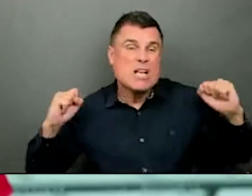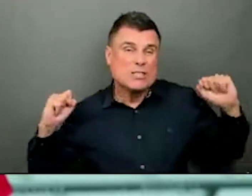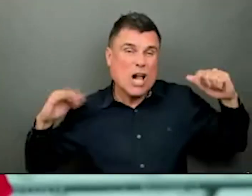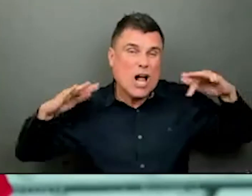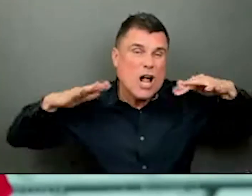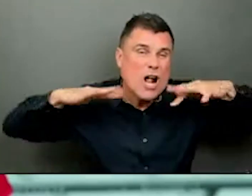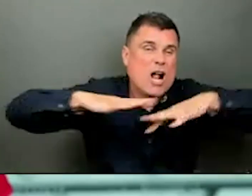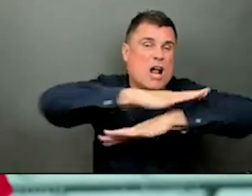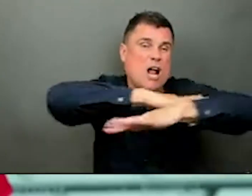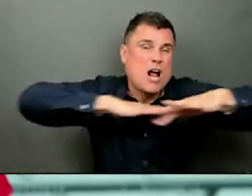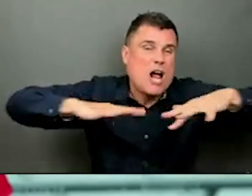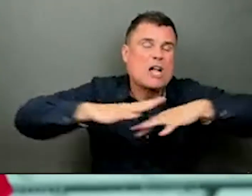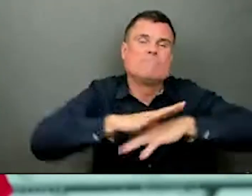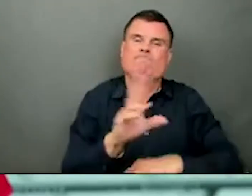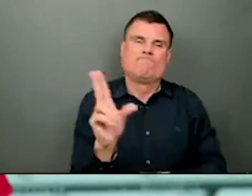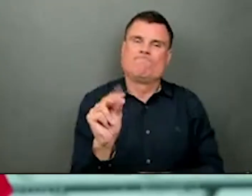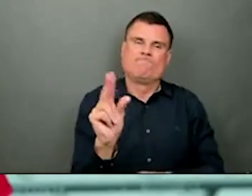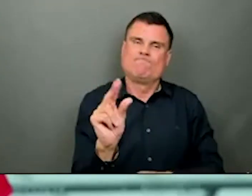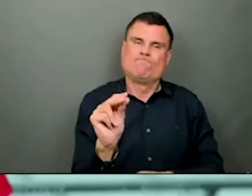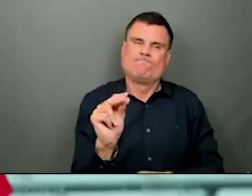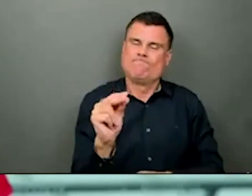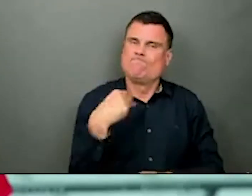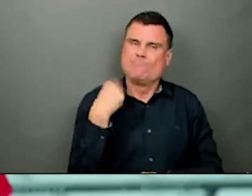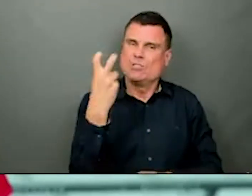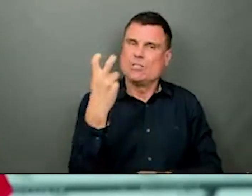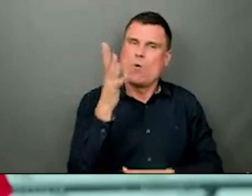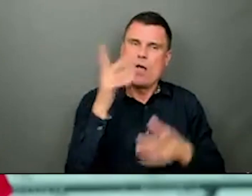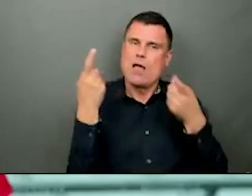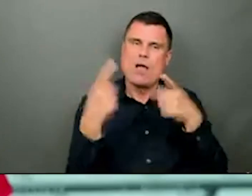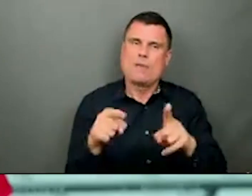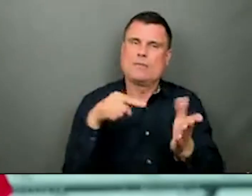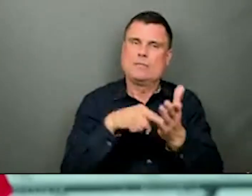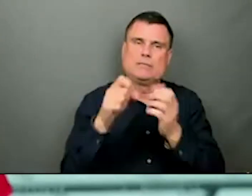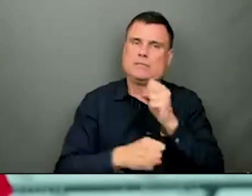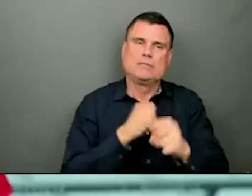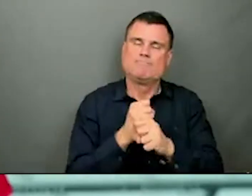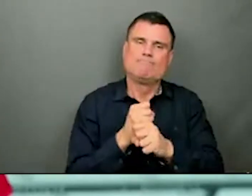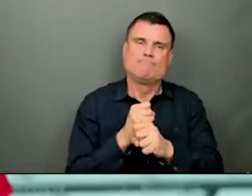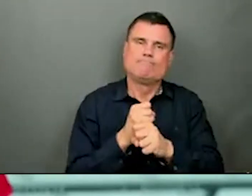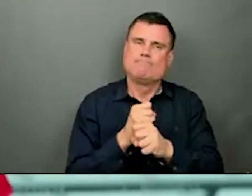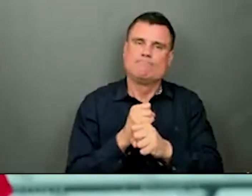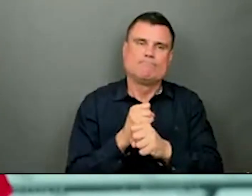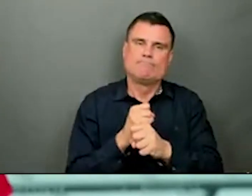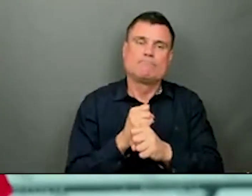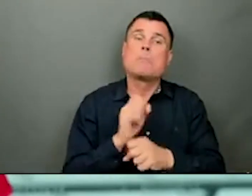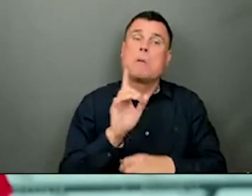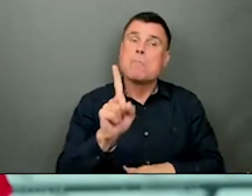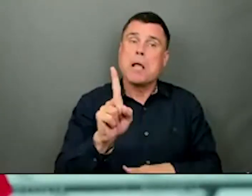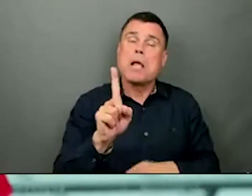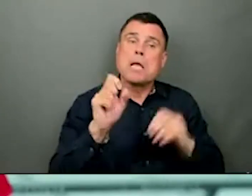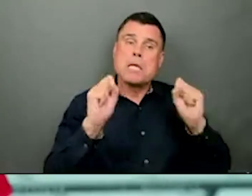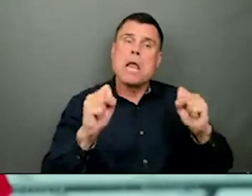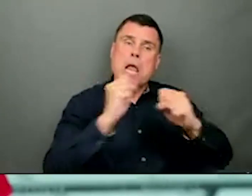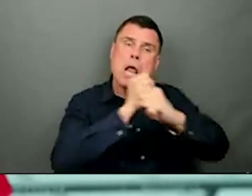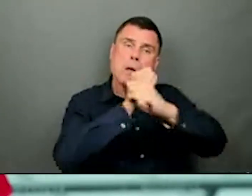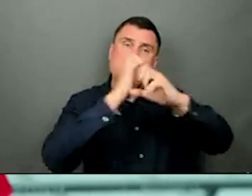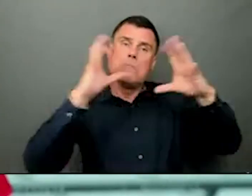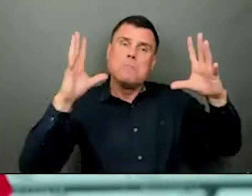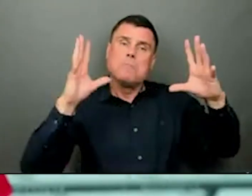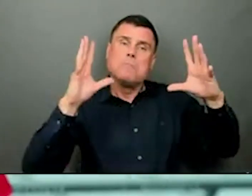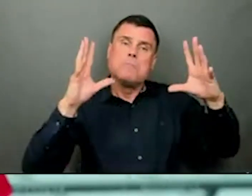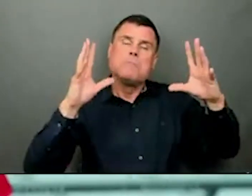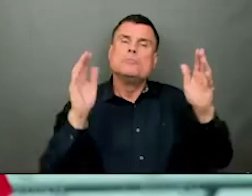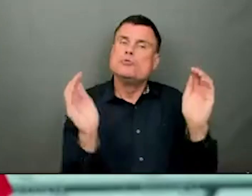next year. But I can see many situations where we could have smaller distance outdoor events this